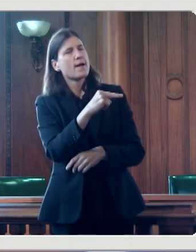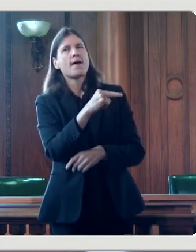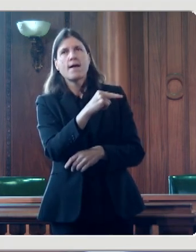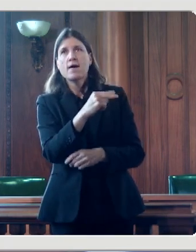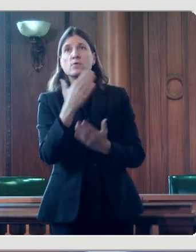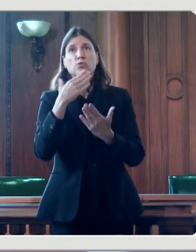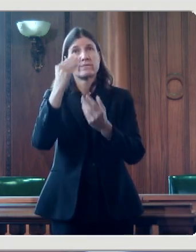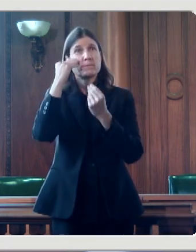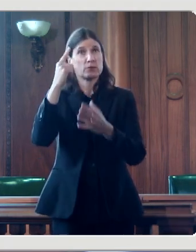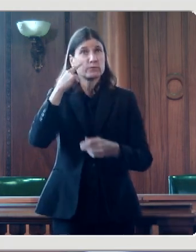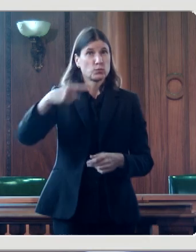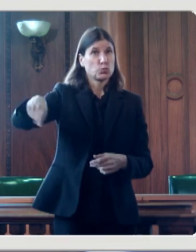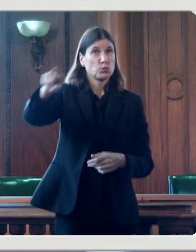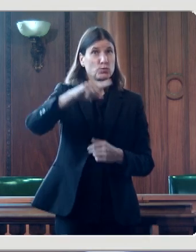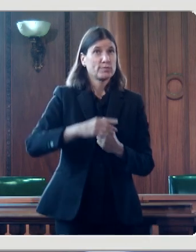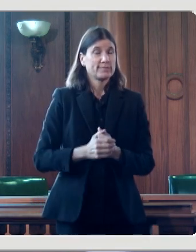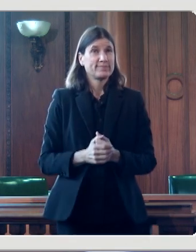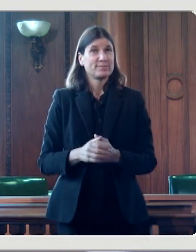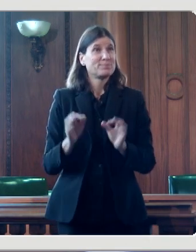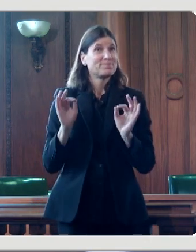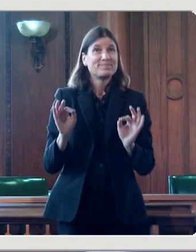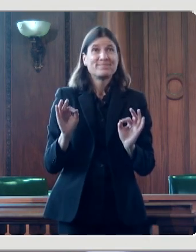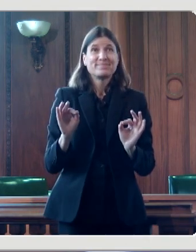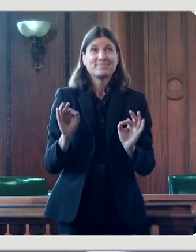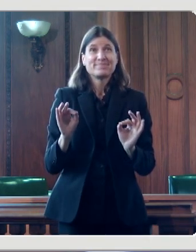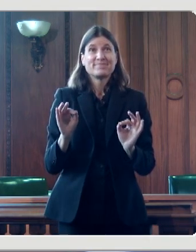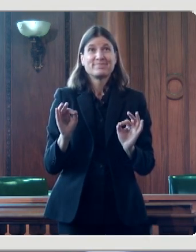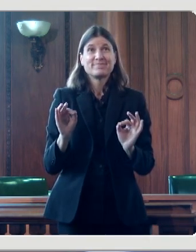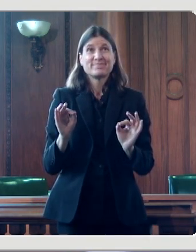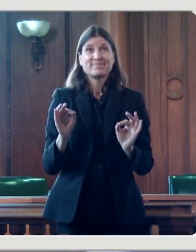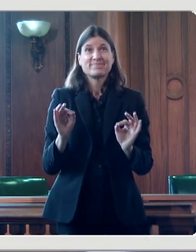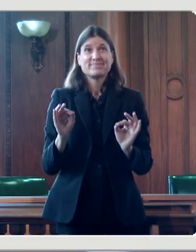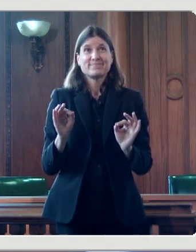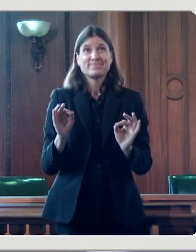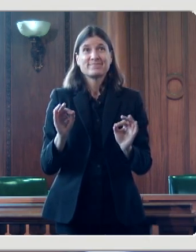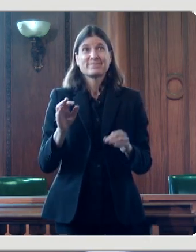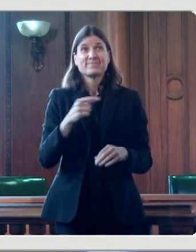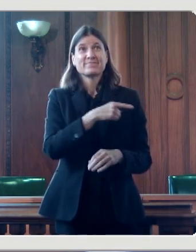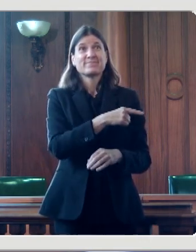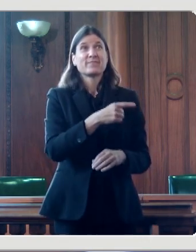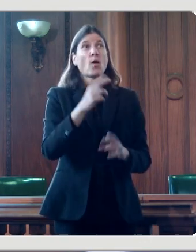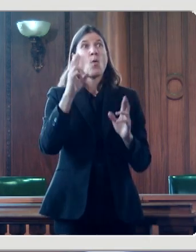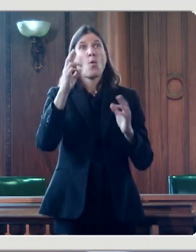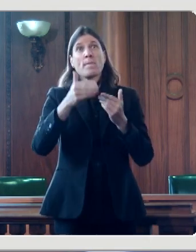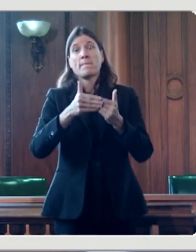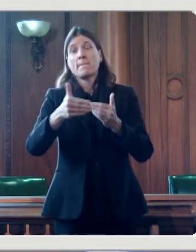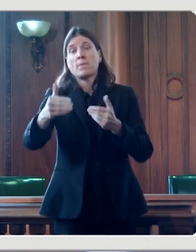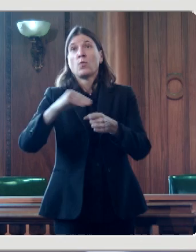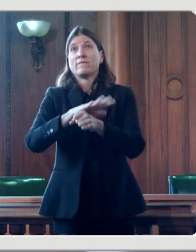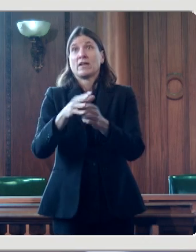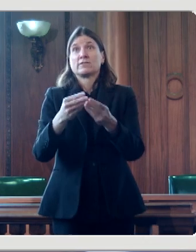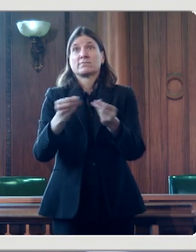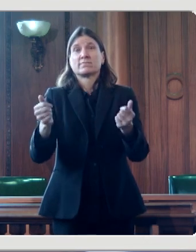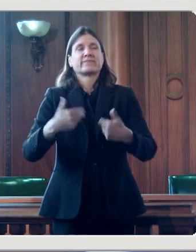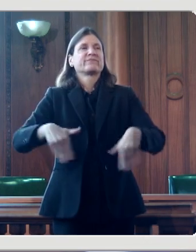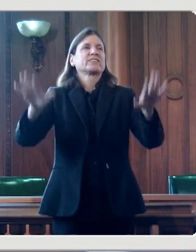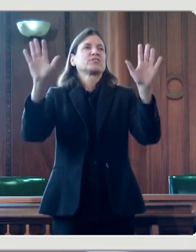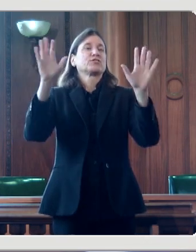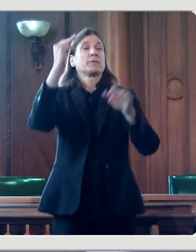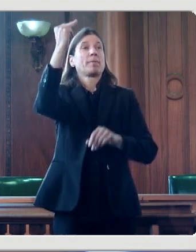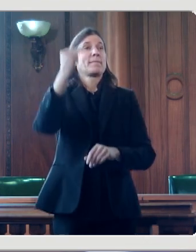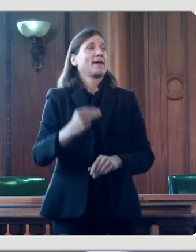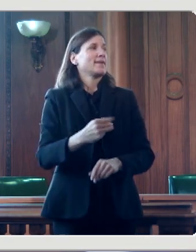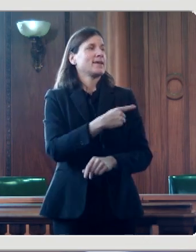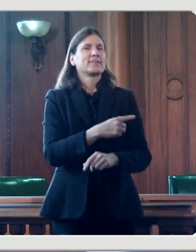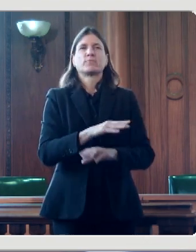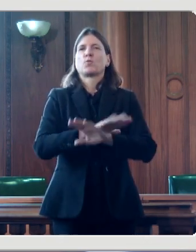the day that you don't have to see my face on a Monday morning for a COVID-19 update. With that, the